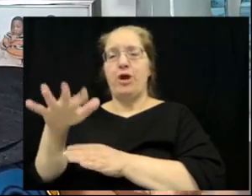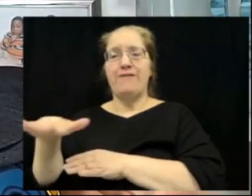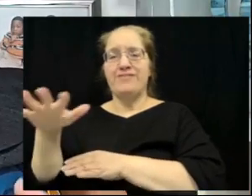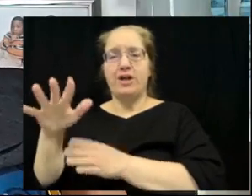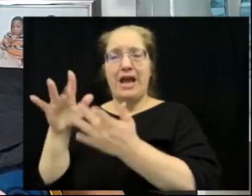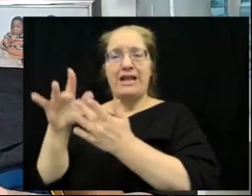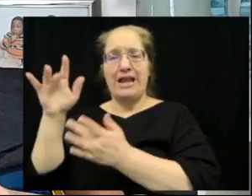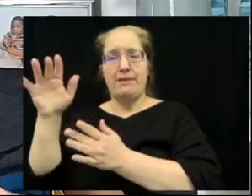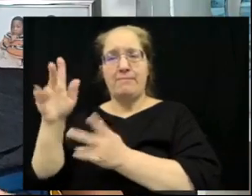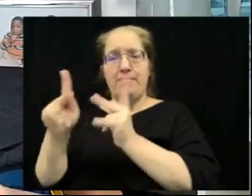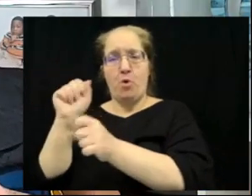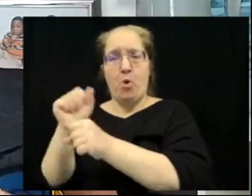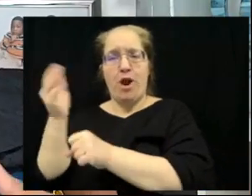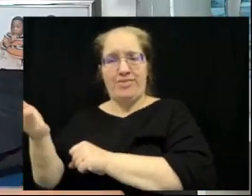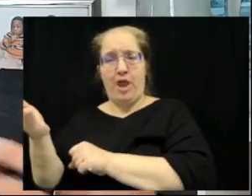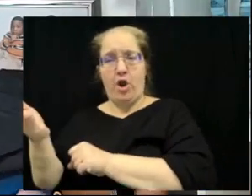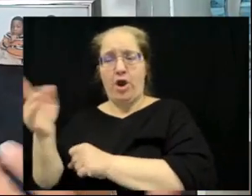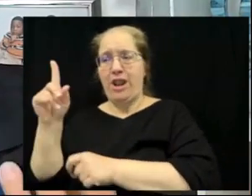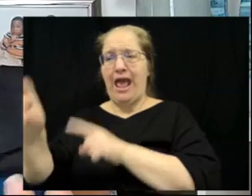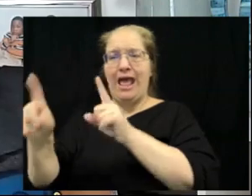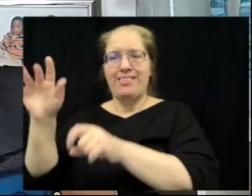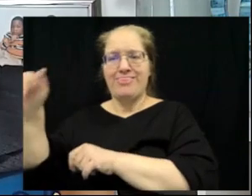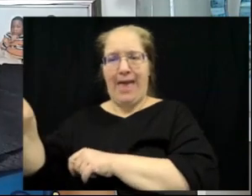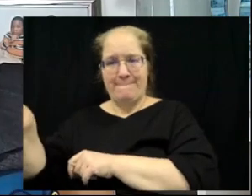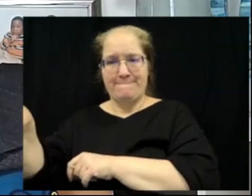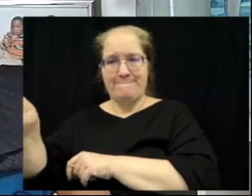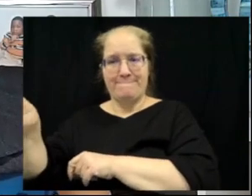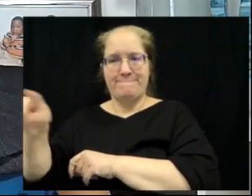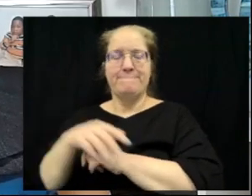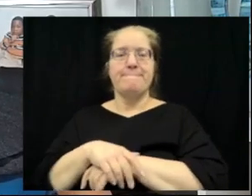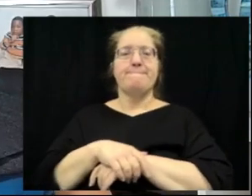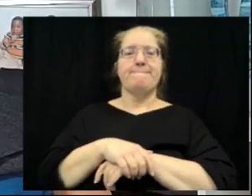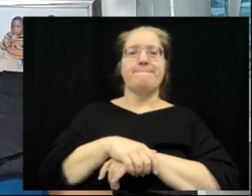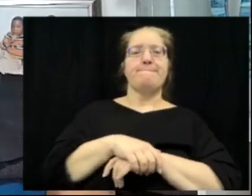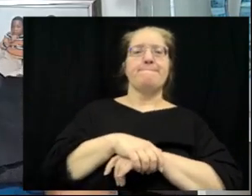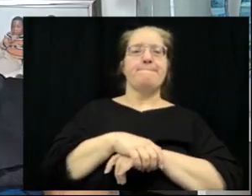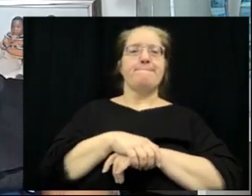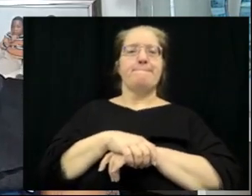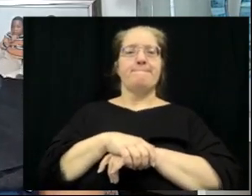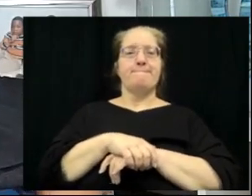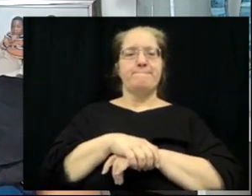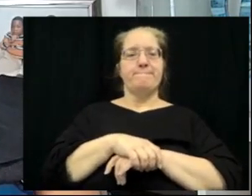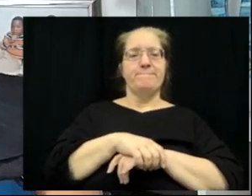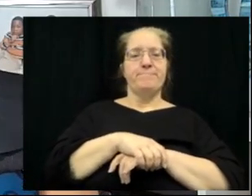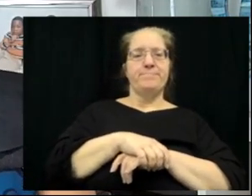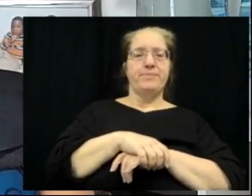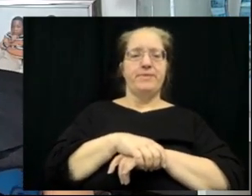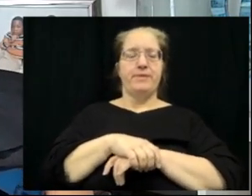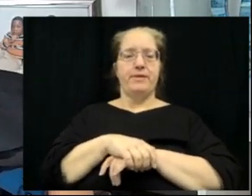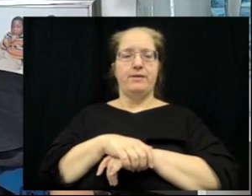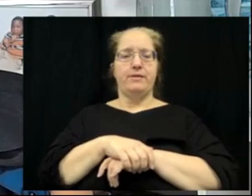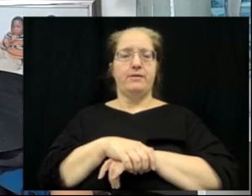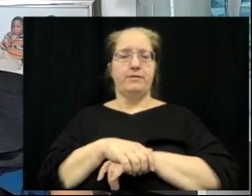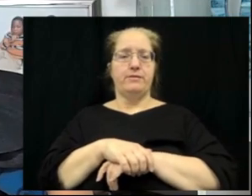is important in the long run. And then, of course, they're going to probably be some sarcasm like, well,